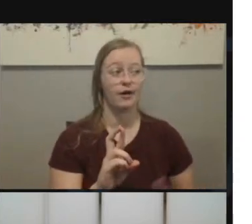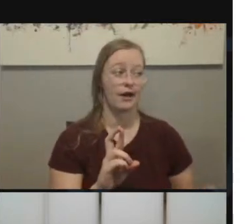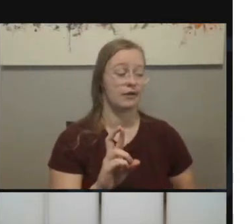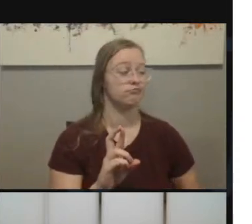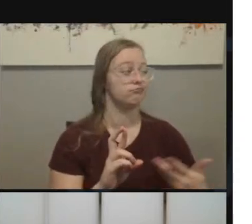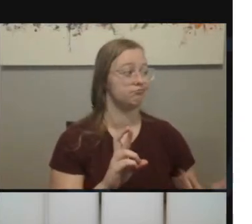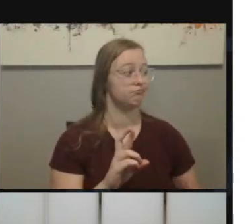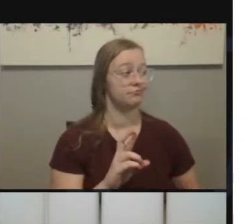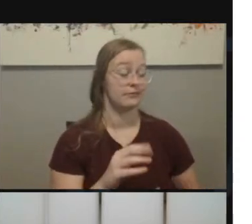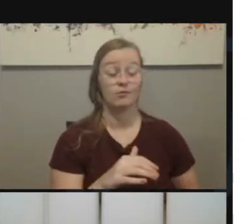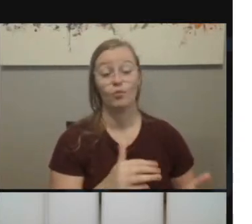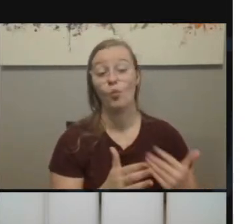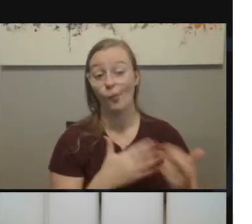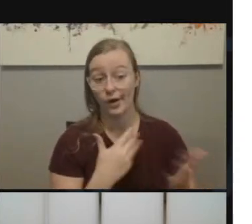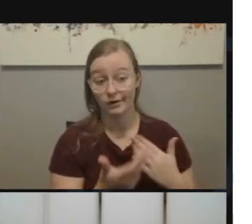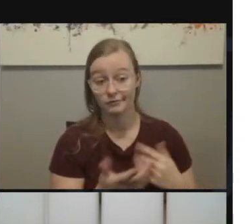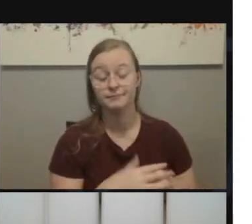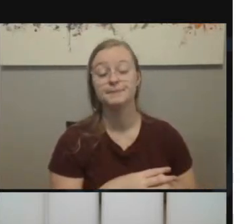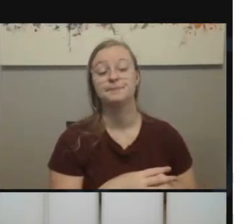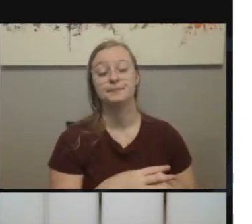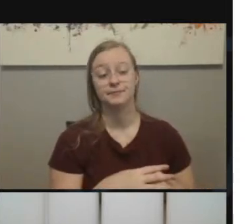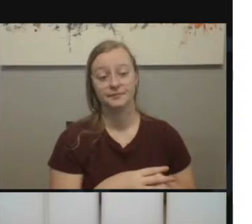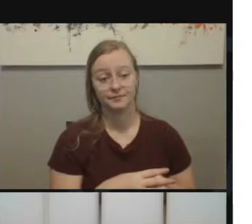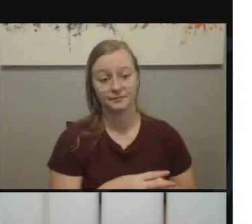or else.